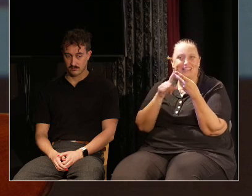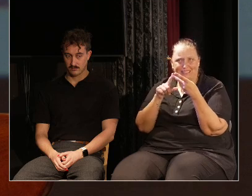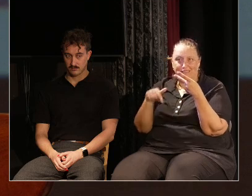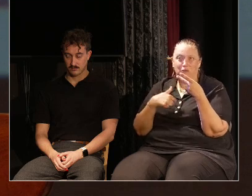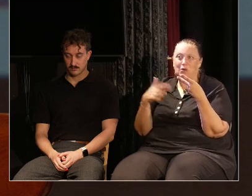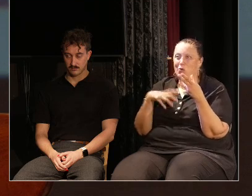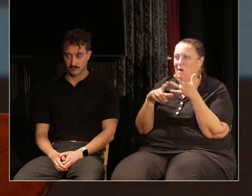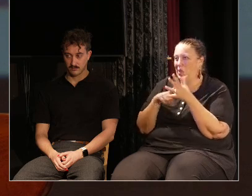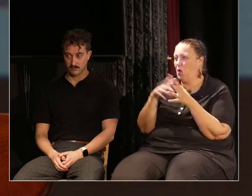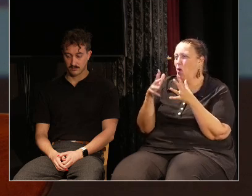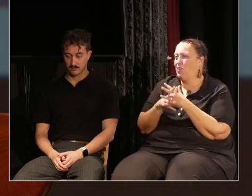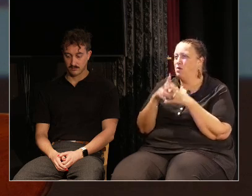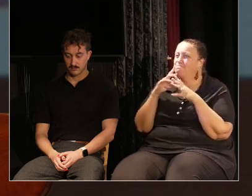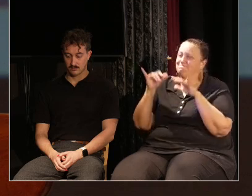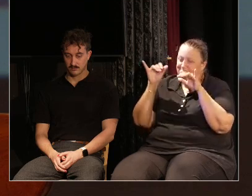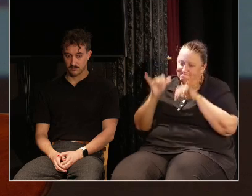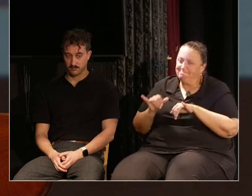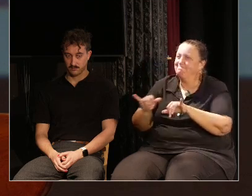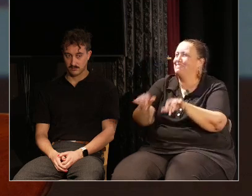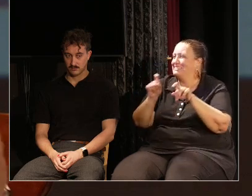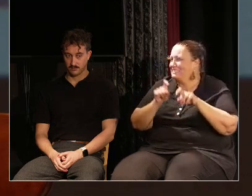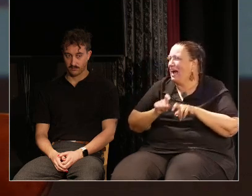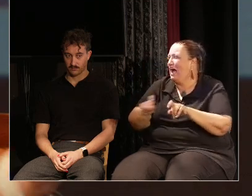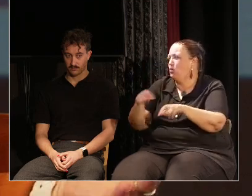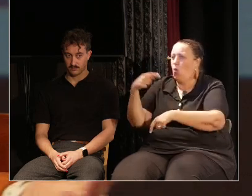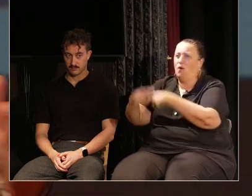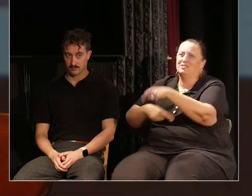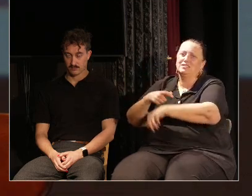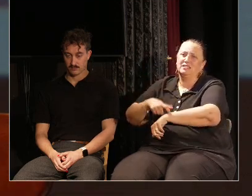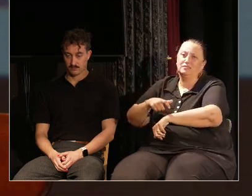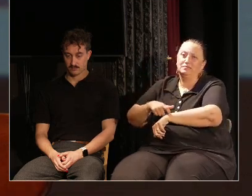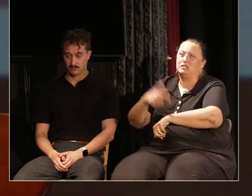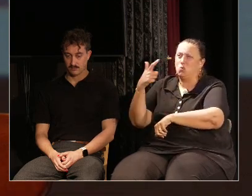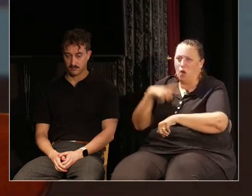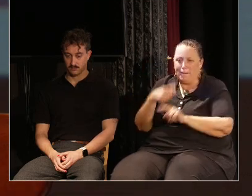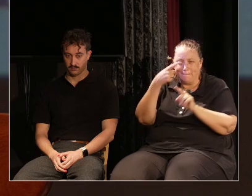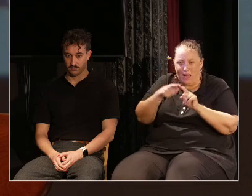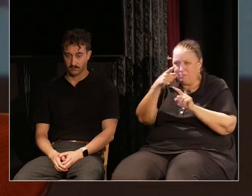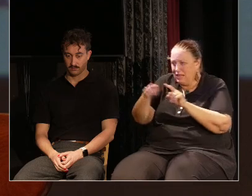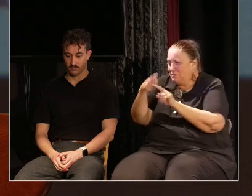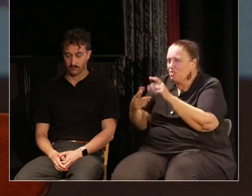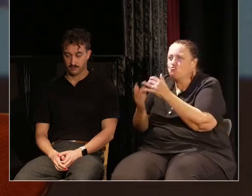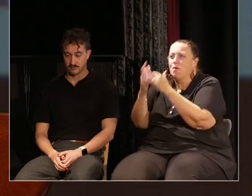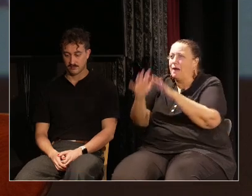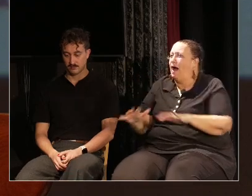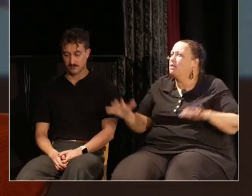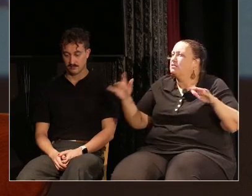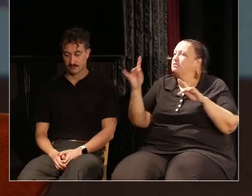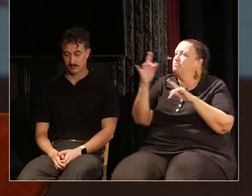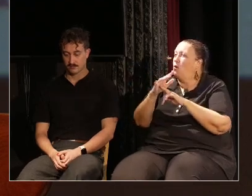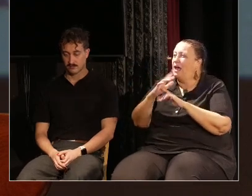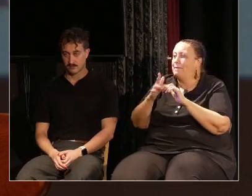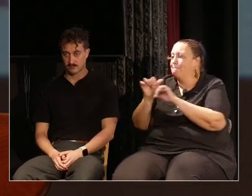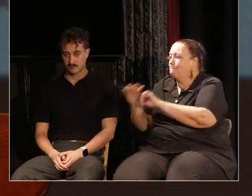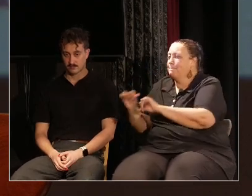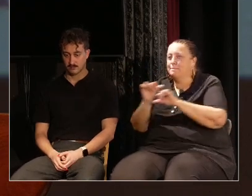laws that are going to stand the test of time. And this is where the passage through Parliament becomes important and where bipartisanship becomes important, because, to